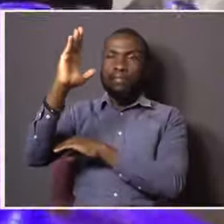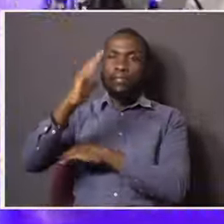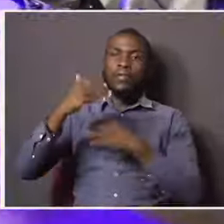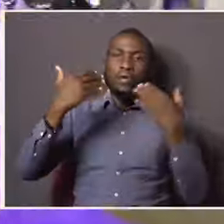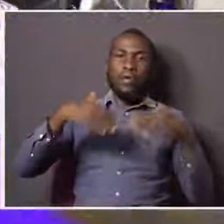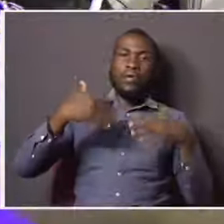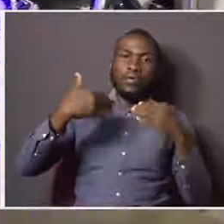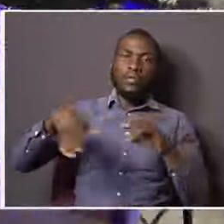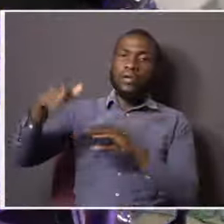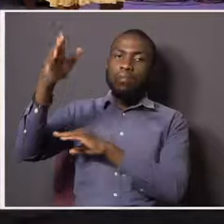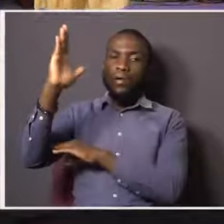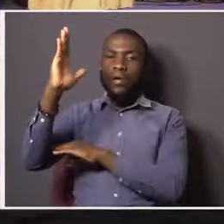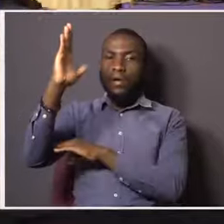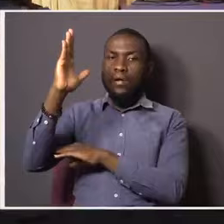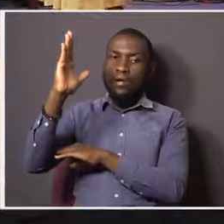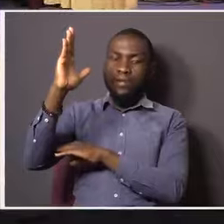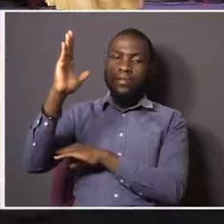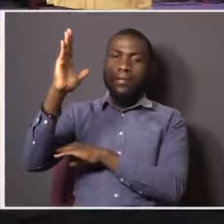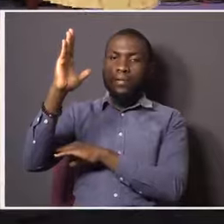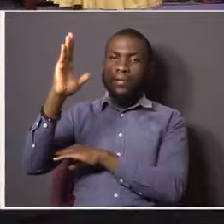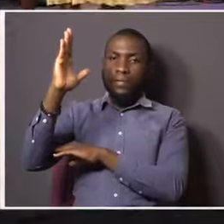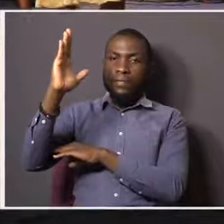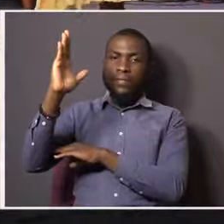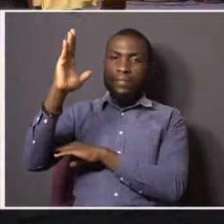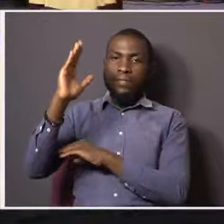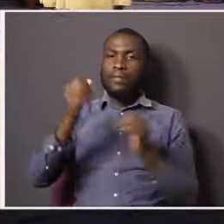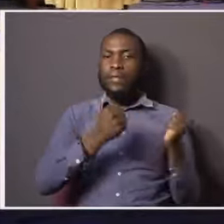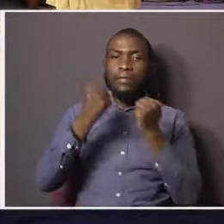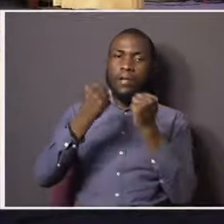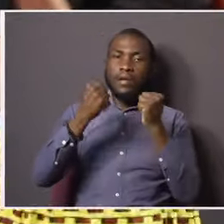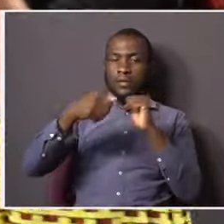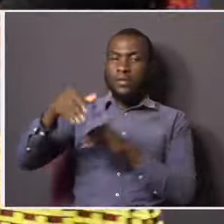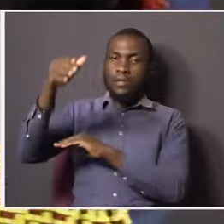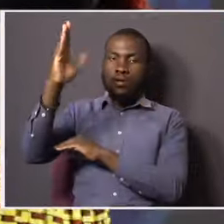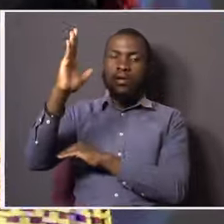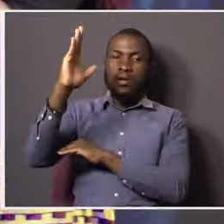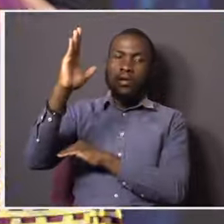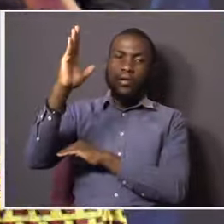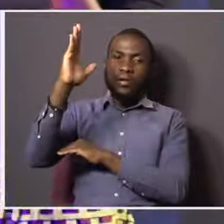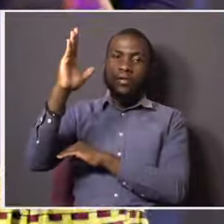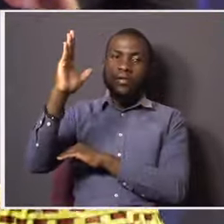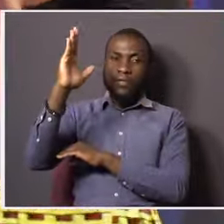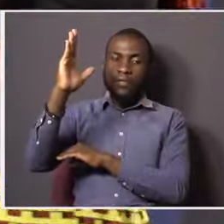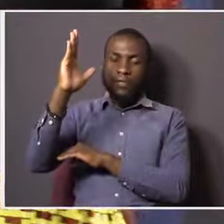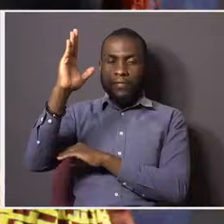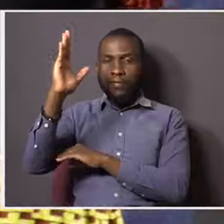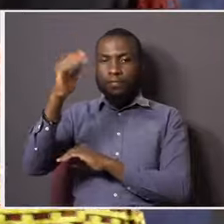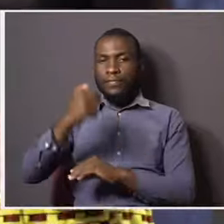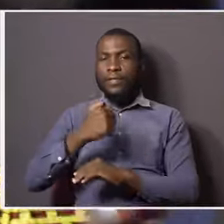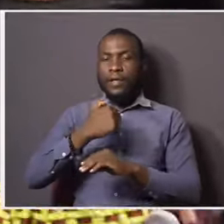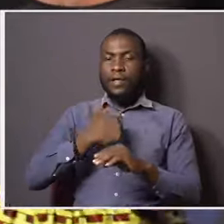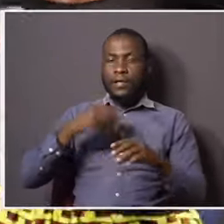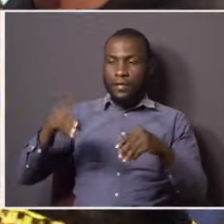some God, awesome God, mighty God, mighty God, I give